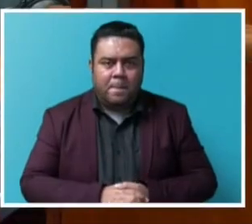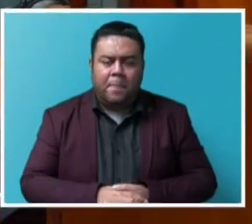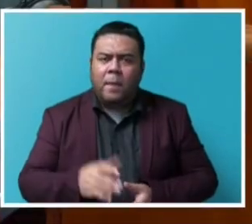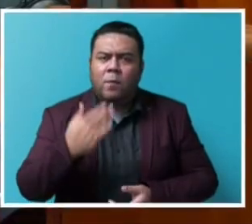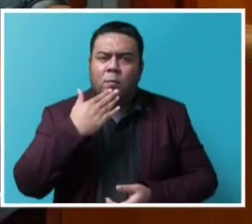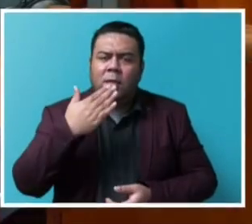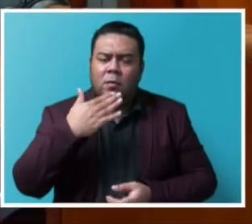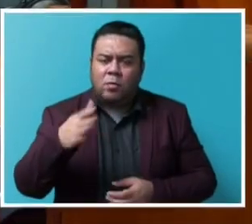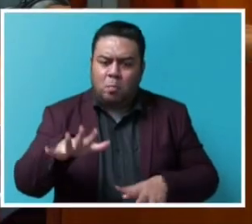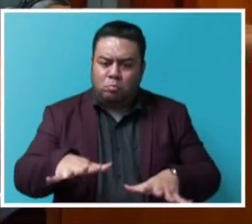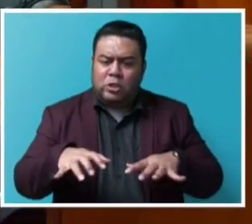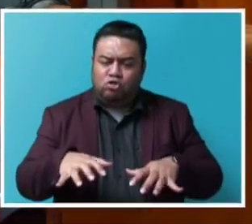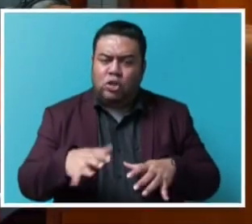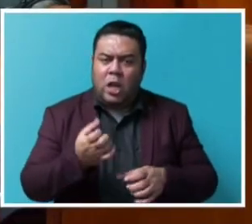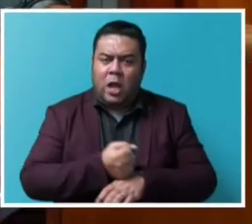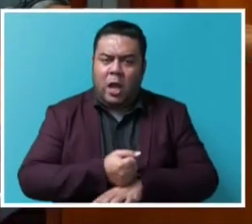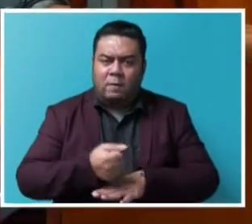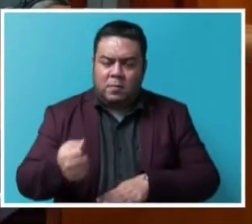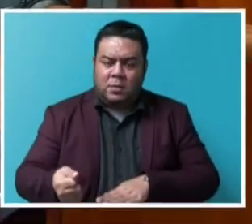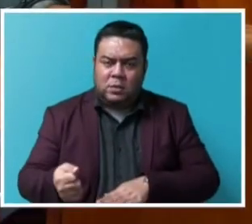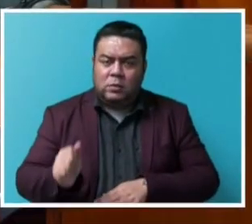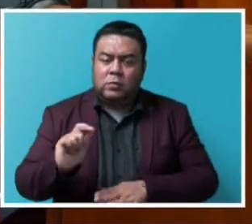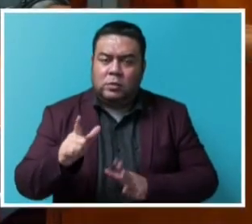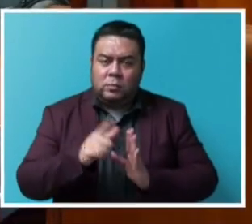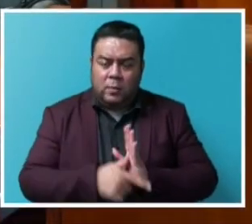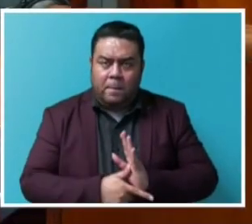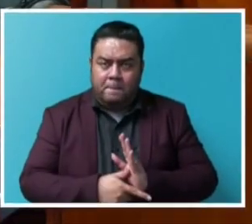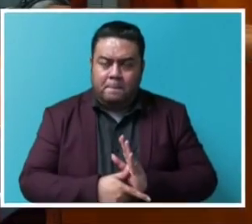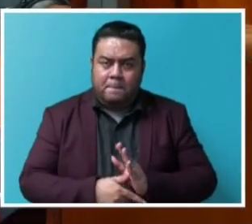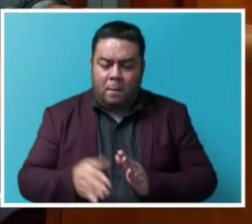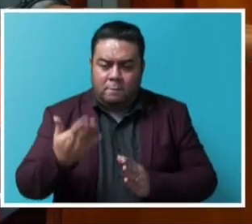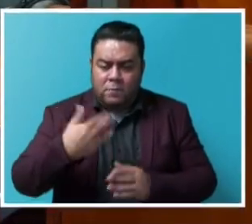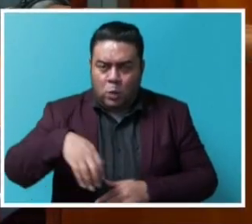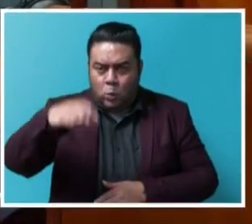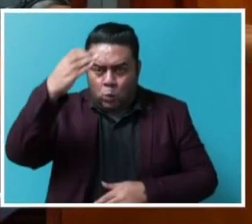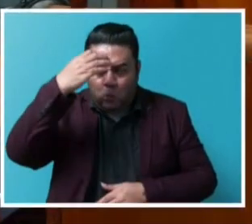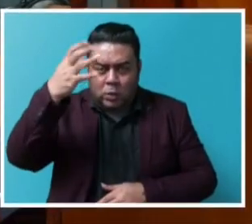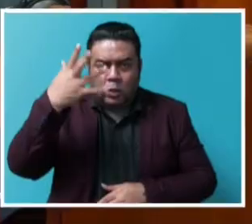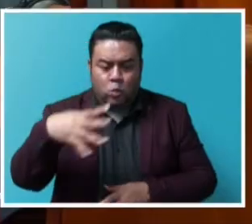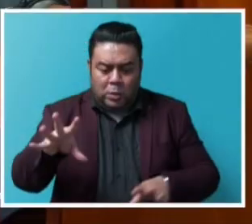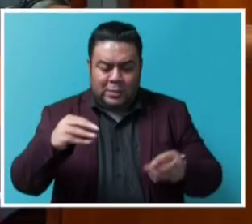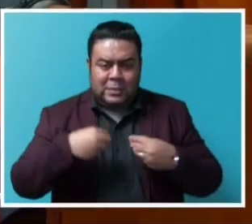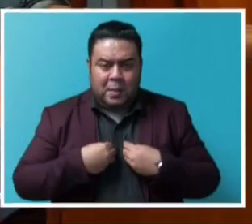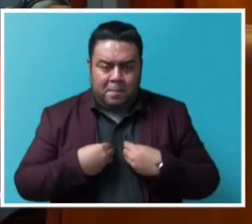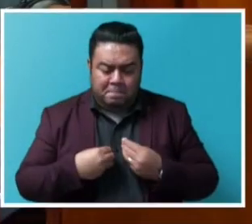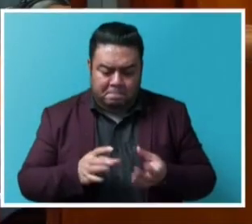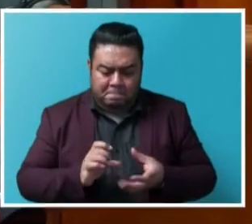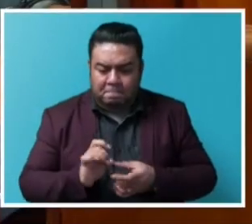British government of the time and their monarchs for agreeing to accept the cession